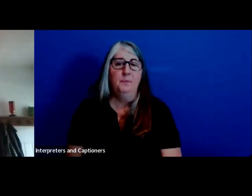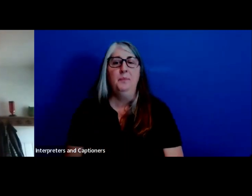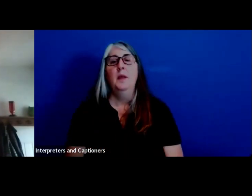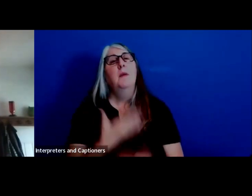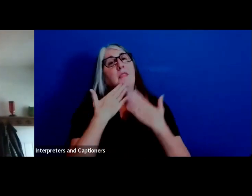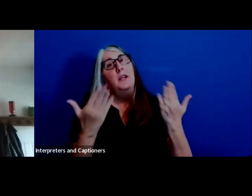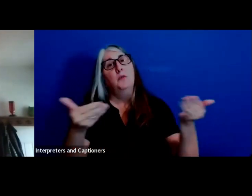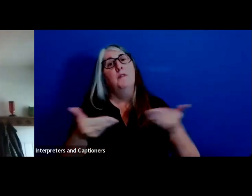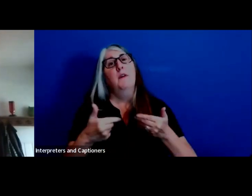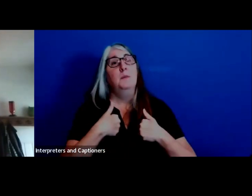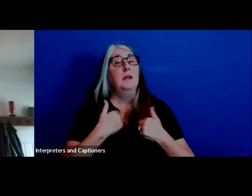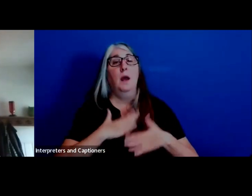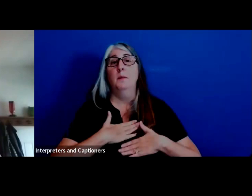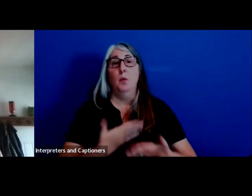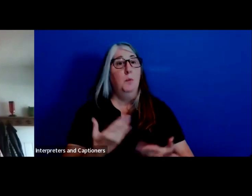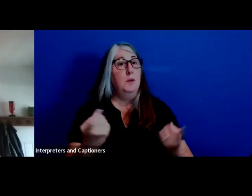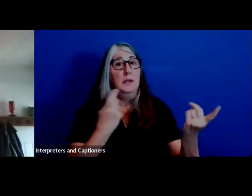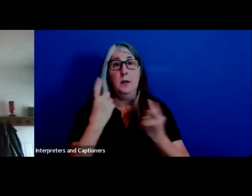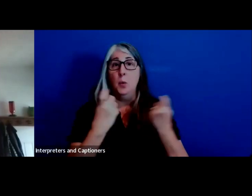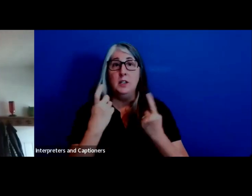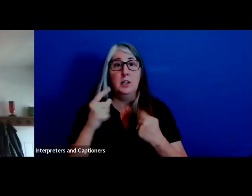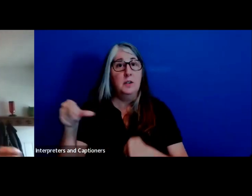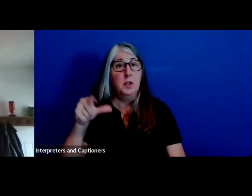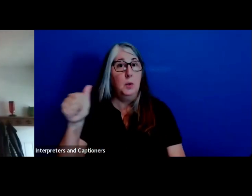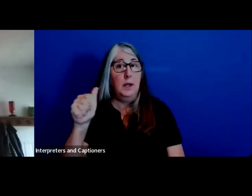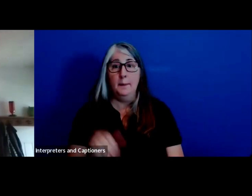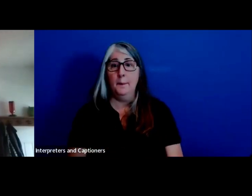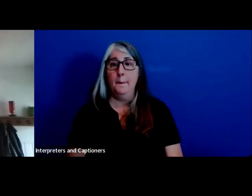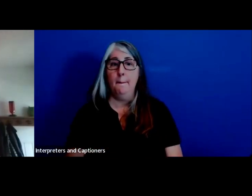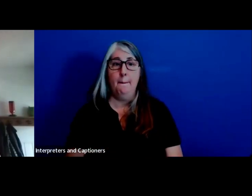in the Q&A, or people can put them in chat.